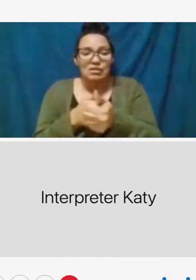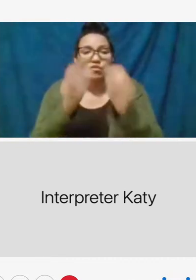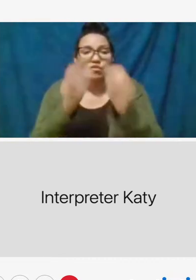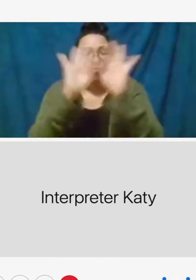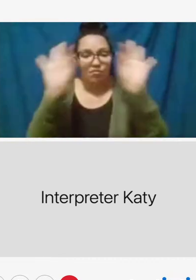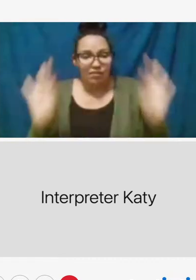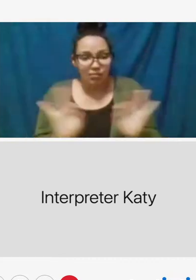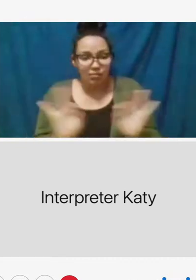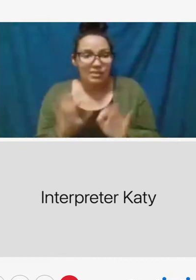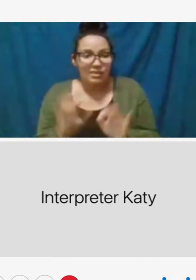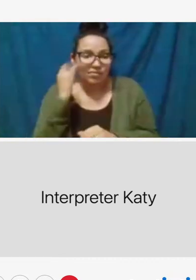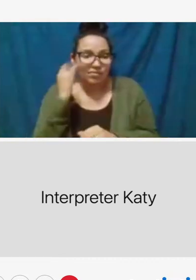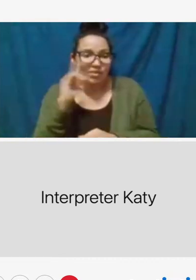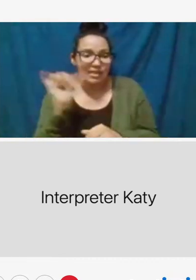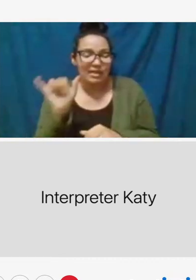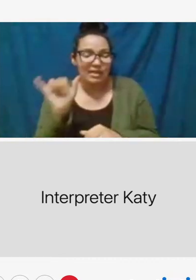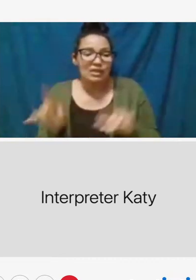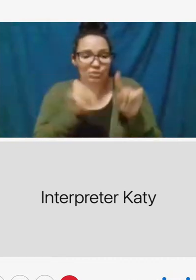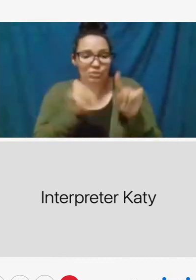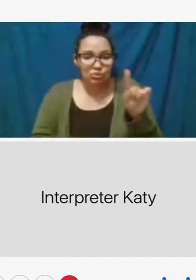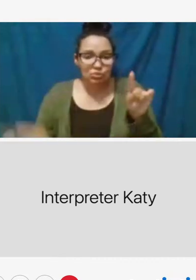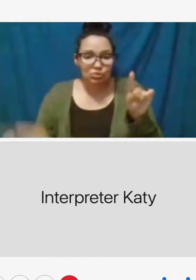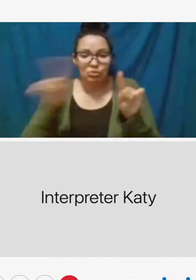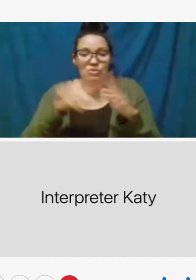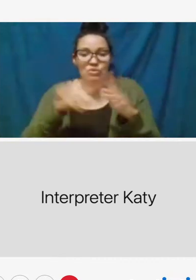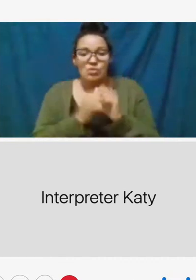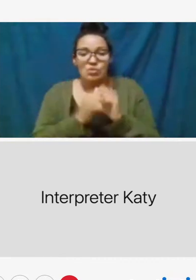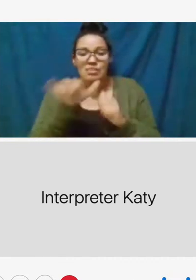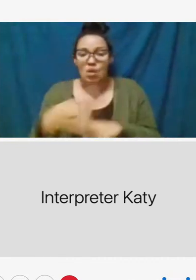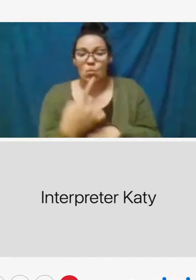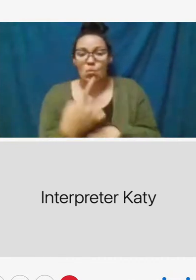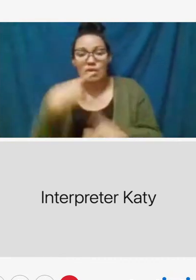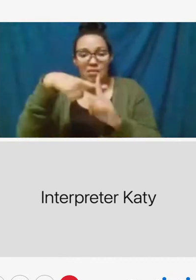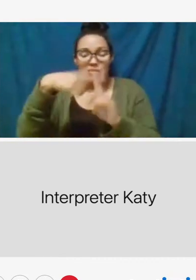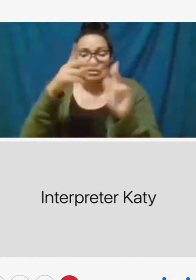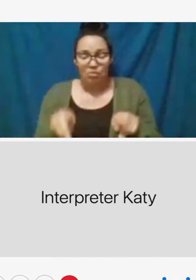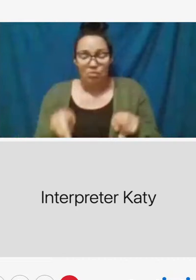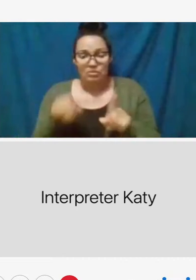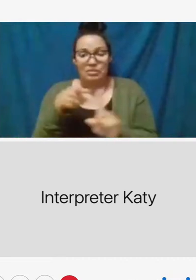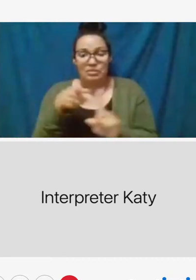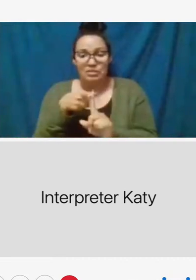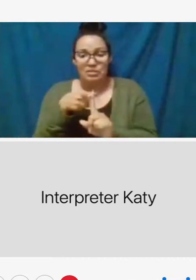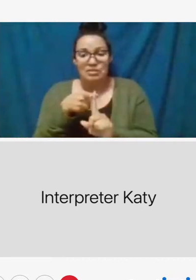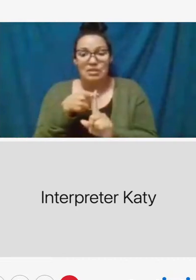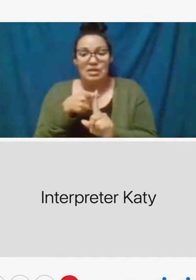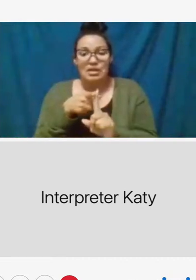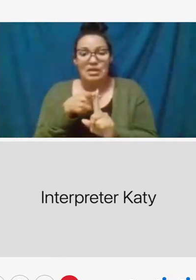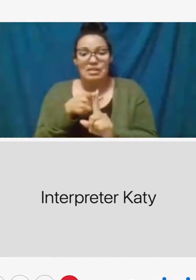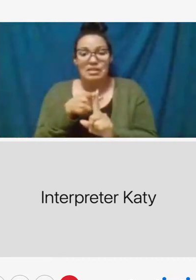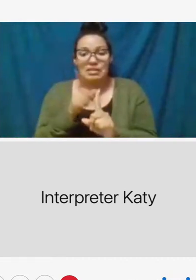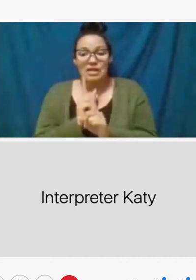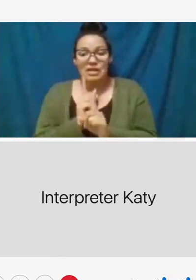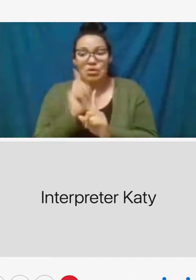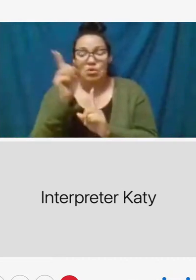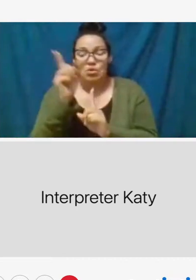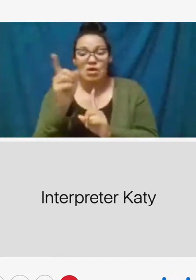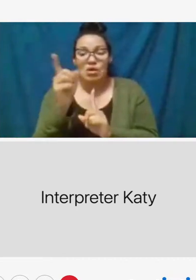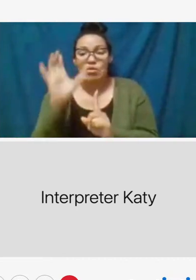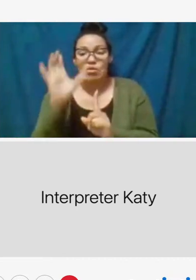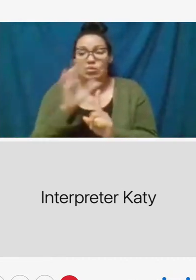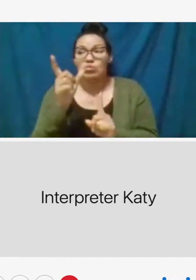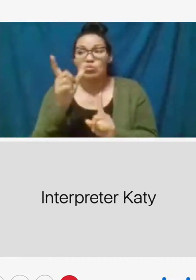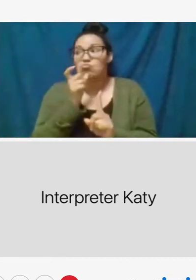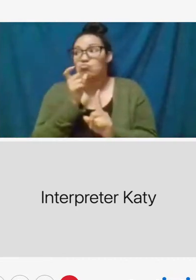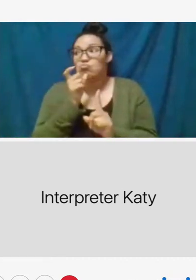circles it starts with that person who is positive and they go out as far as looking into who had was a close